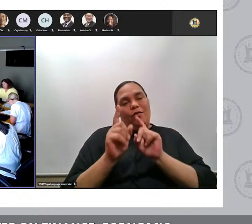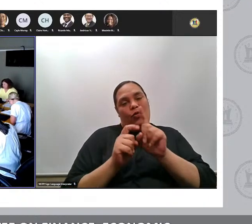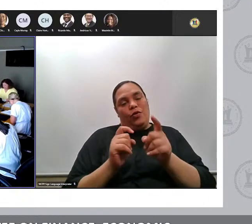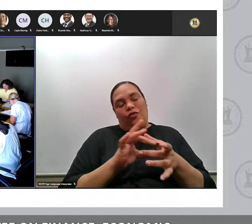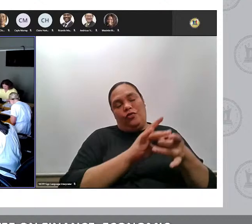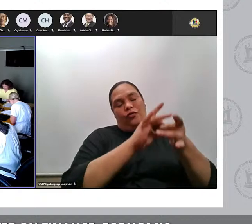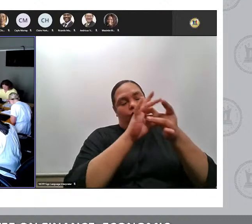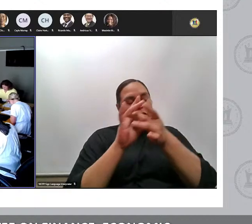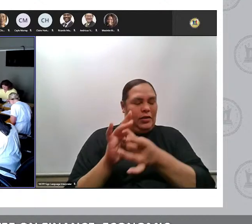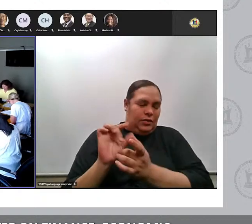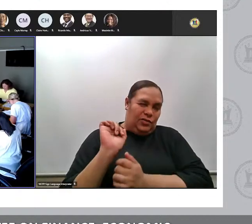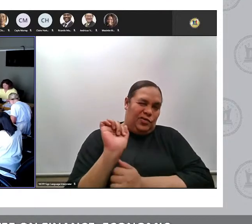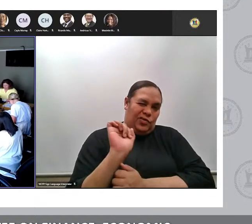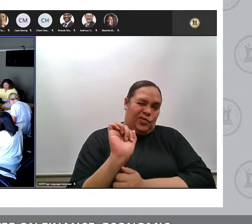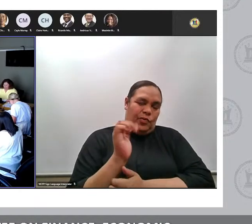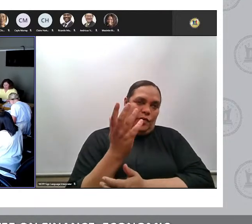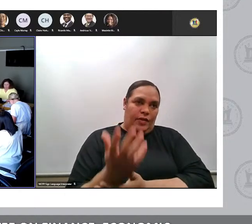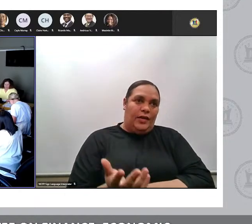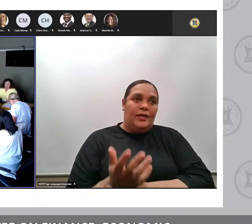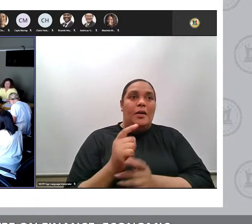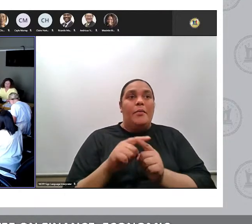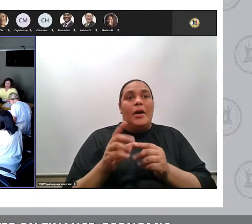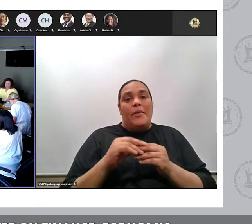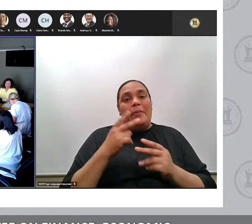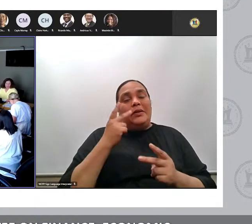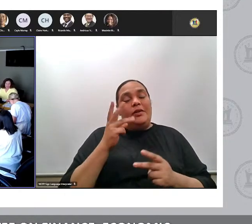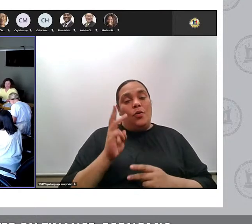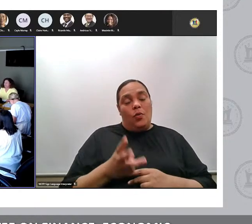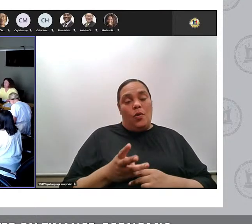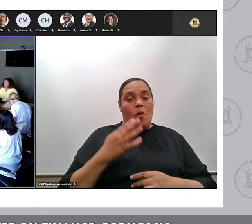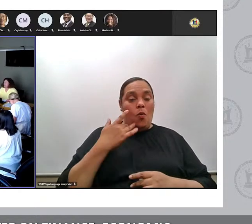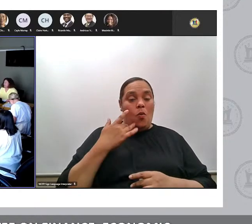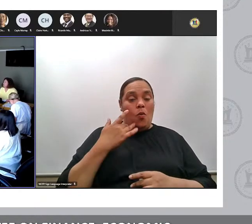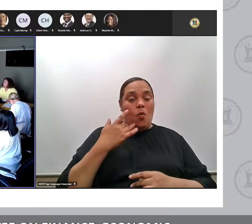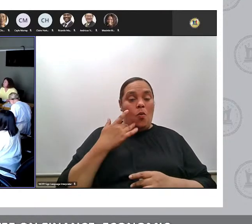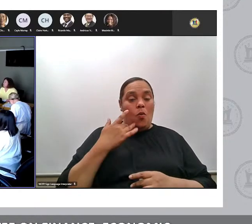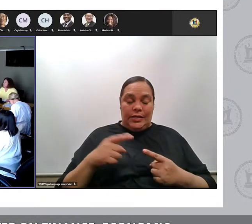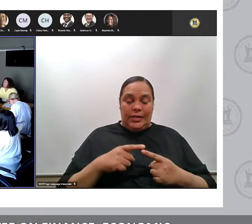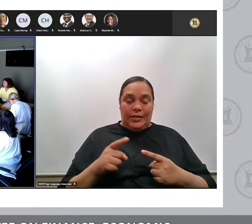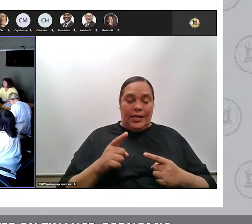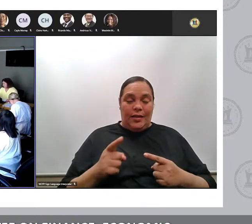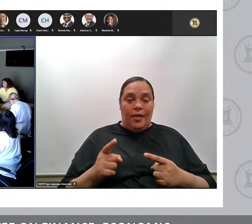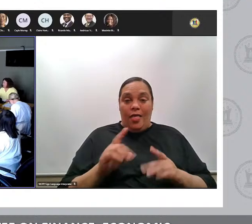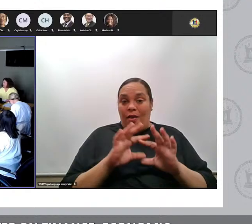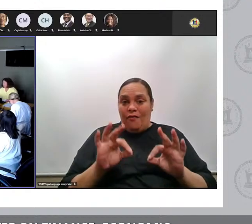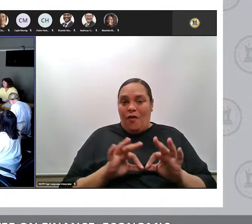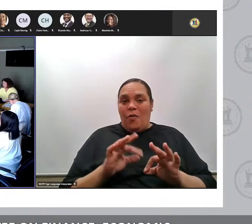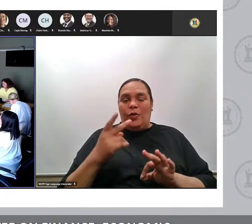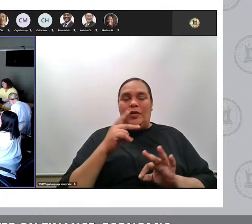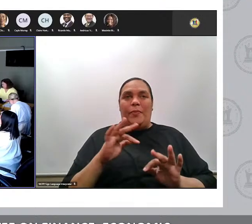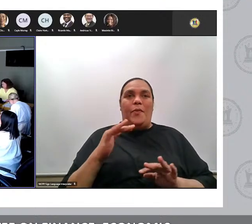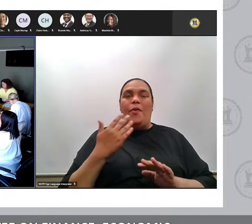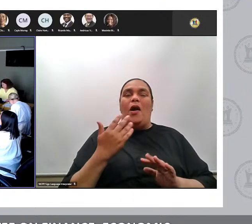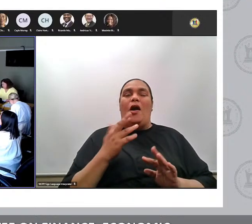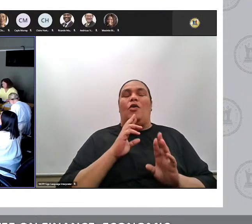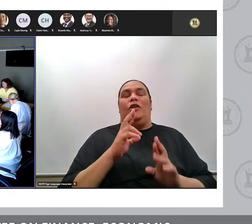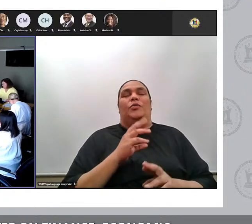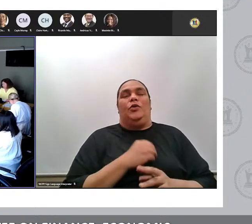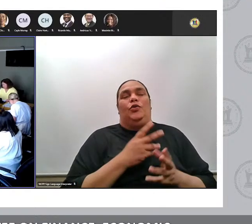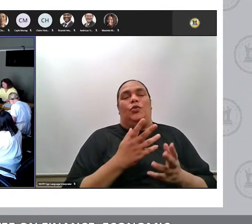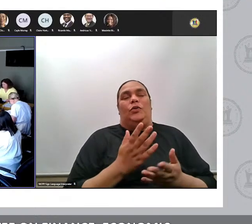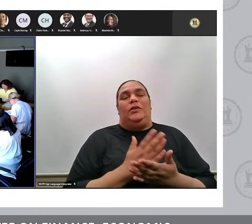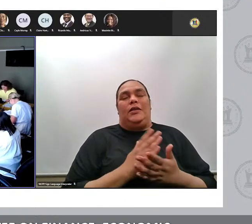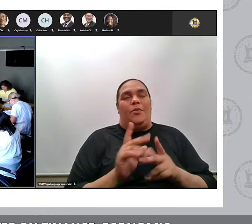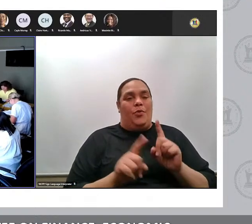related to that. And members will see when we do send out the forms, you will see how people have responded to